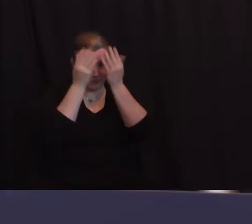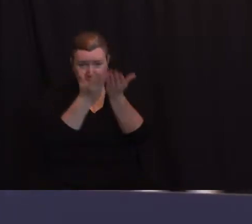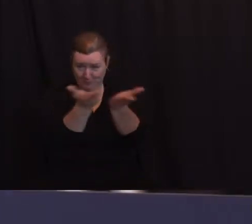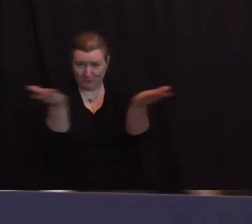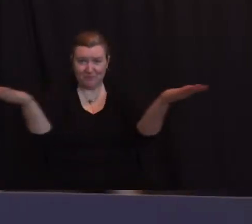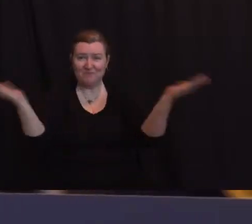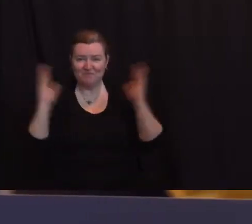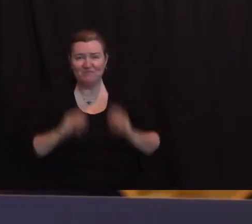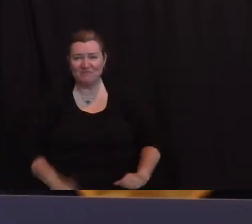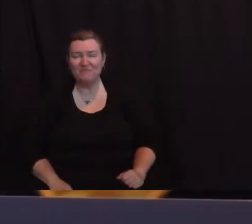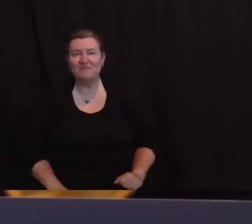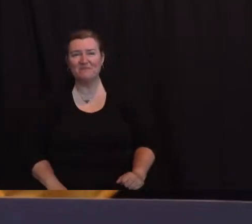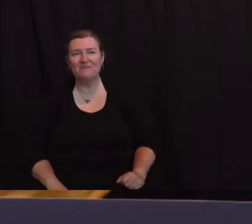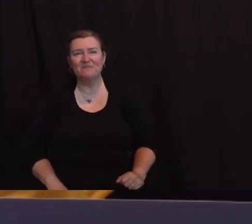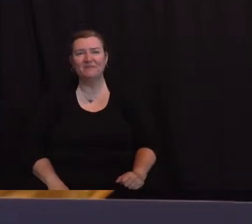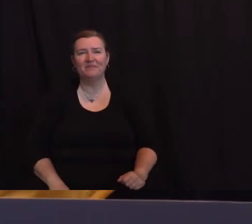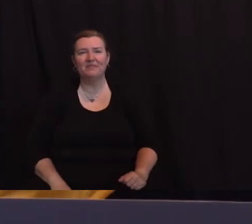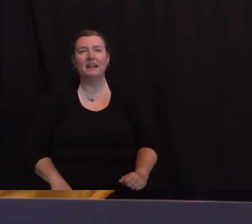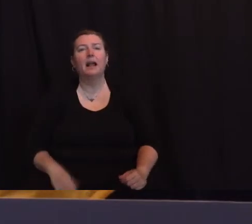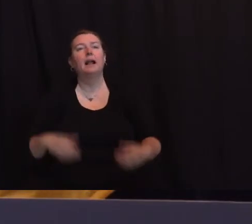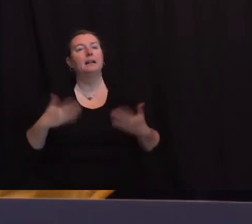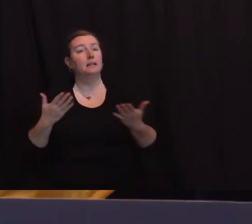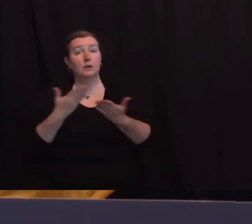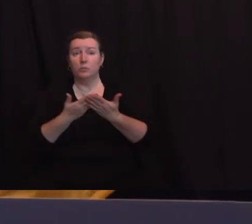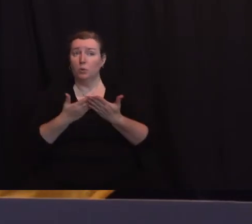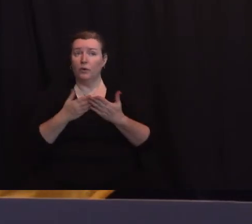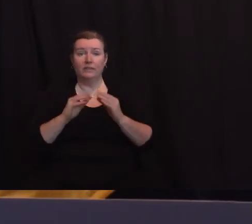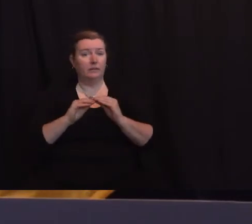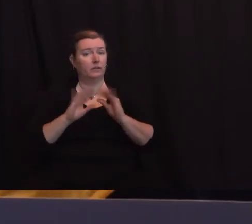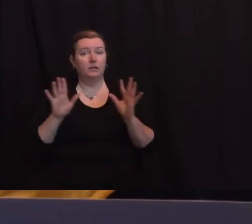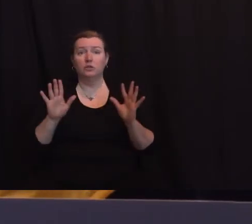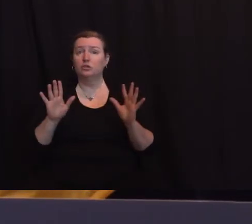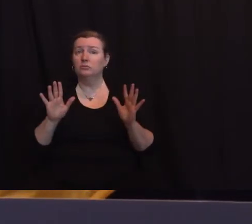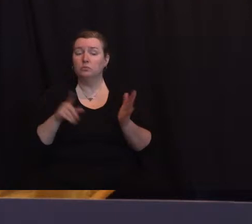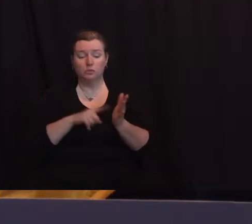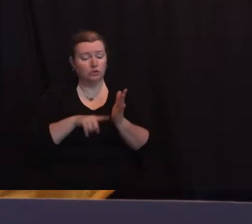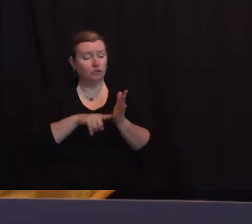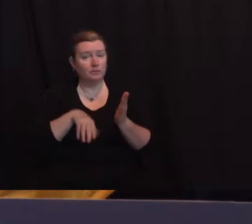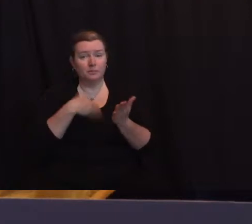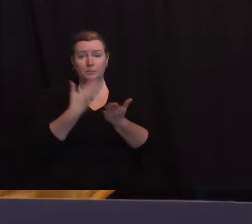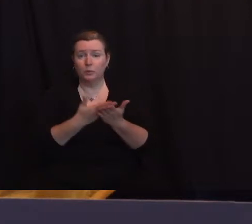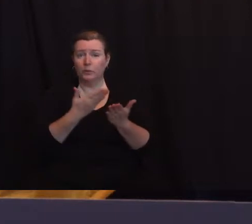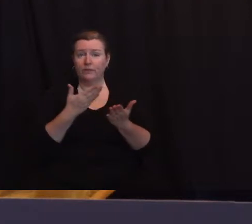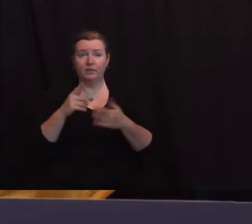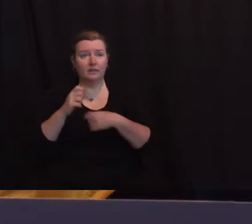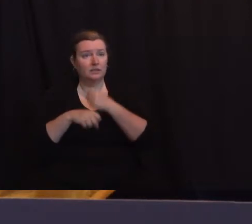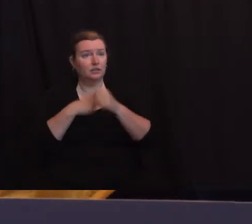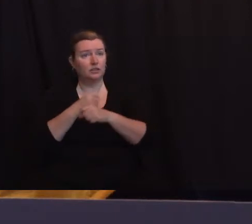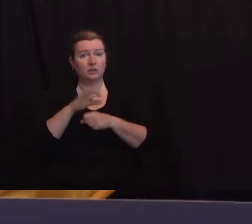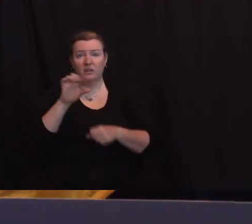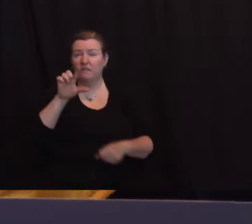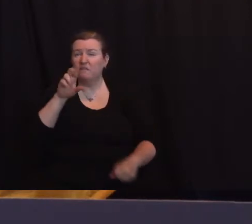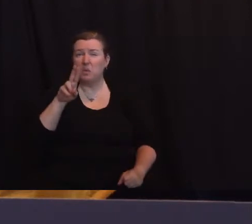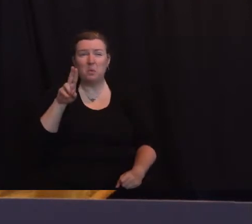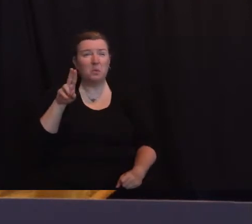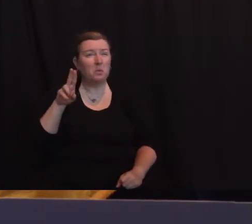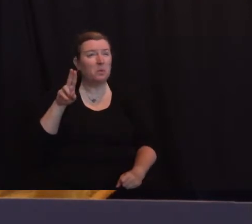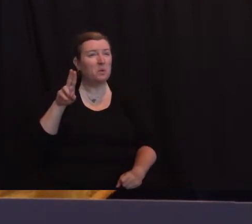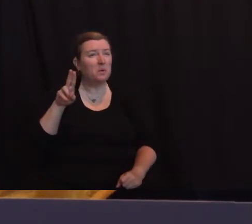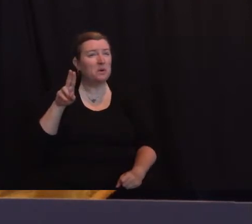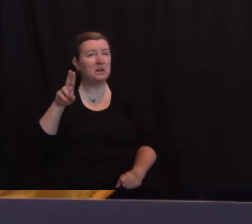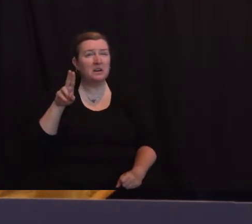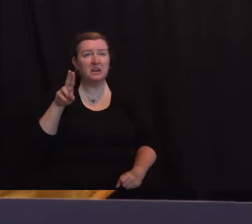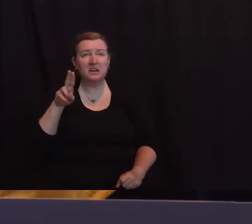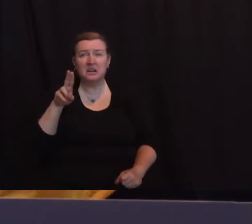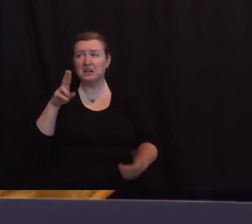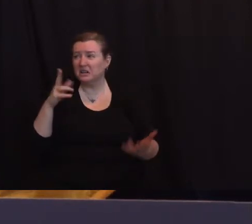data is pretty clear about a couple of things right now, right? The fact that we had almost no flu season, the lowest on record. The